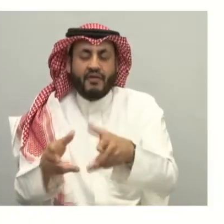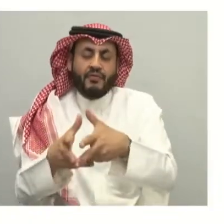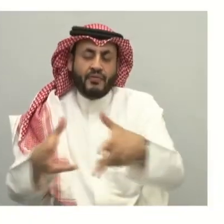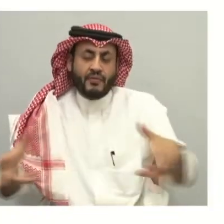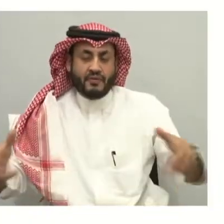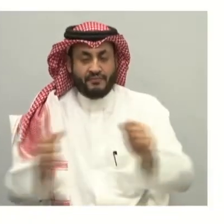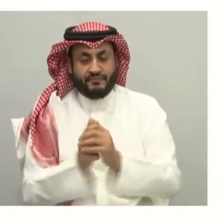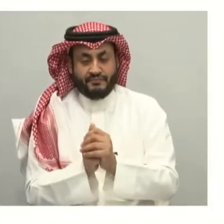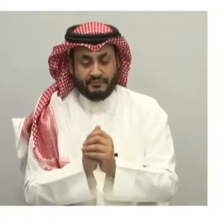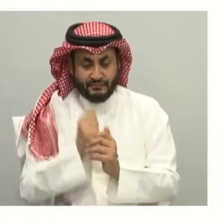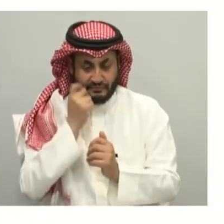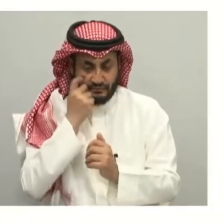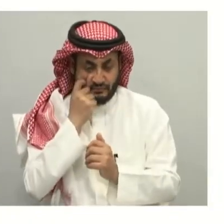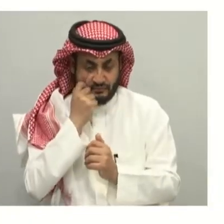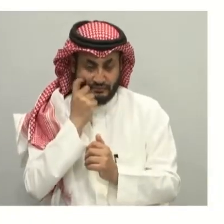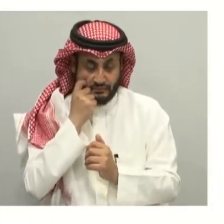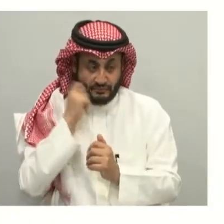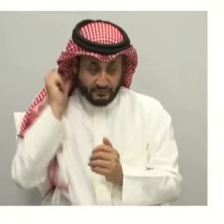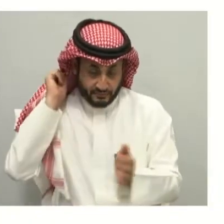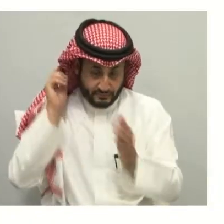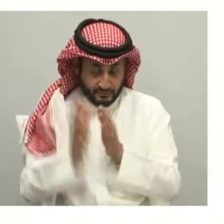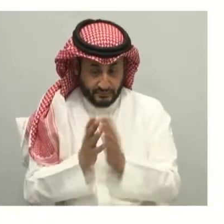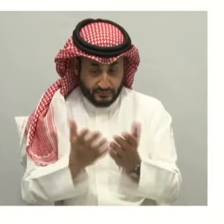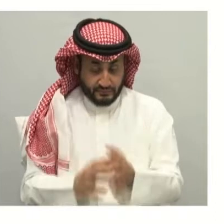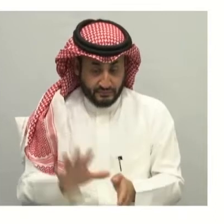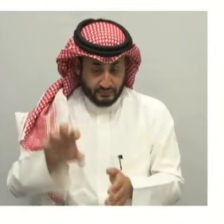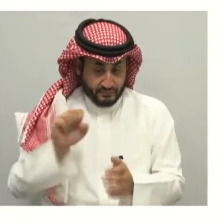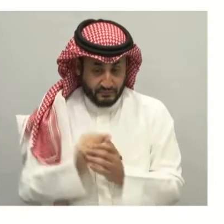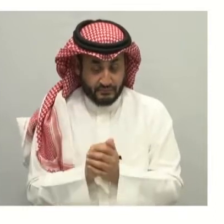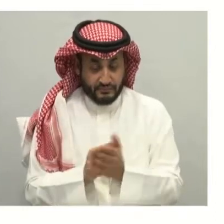Eh, pin. Now please open page 50.